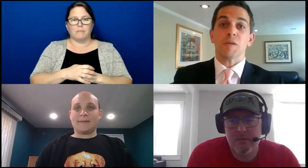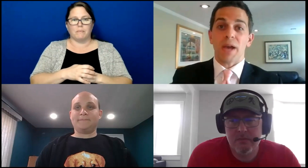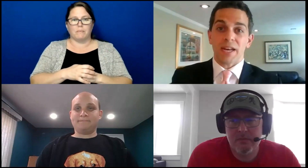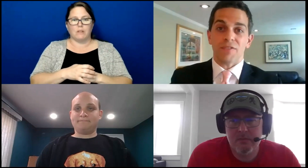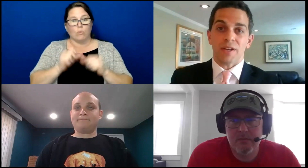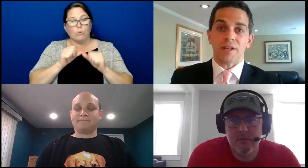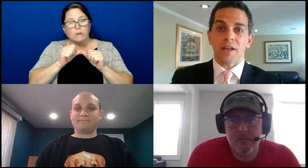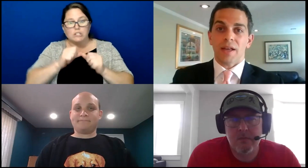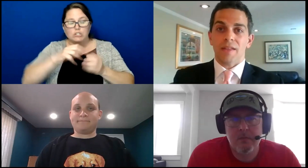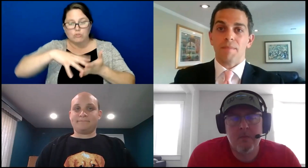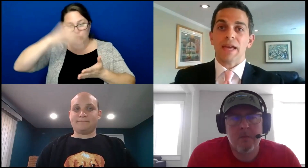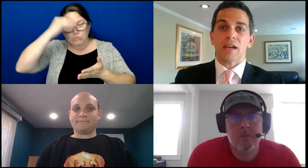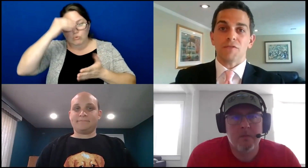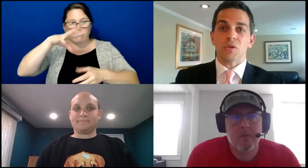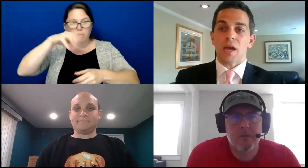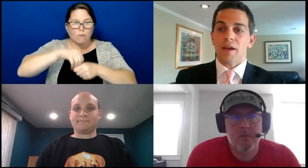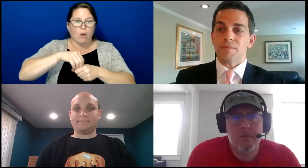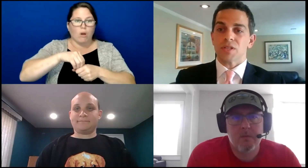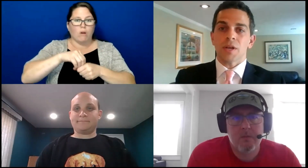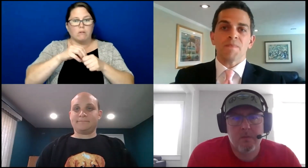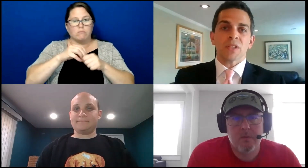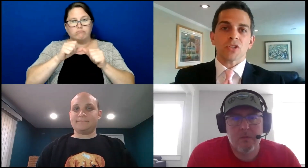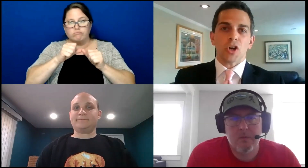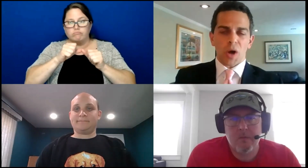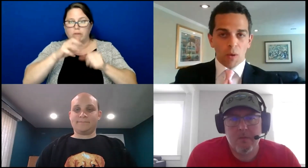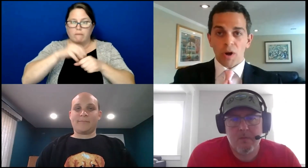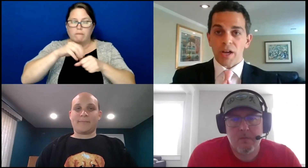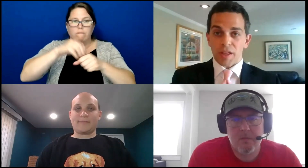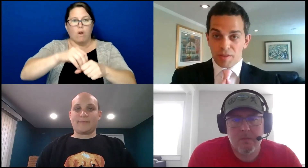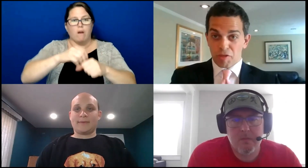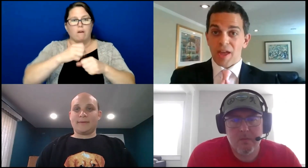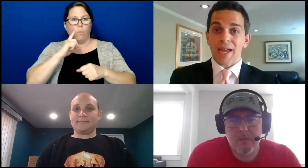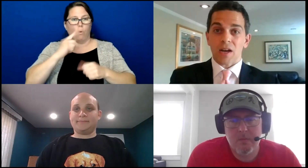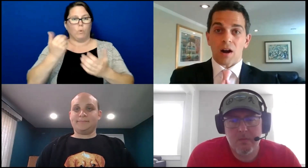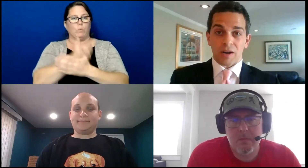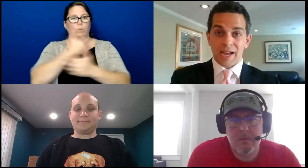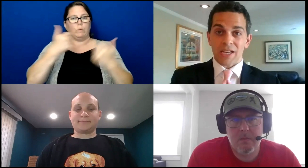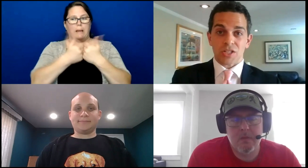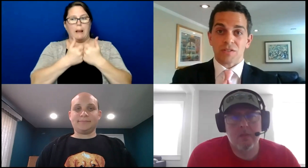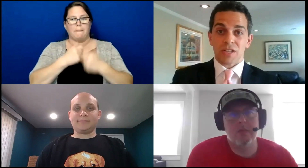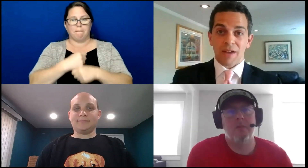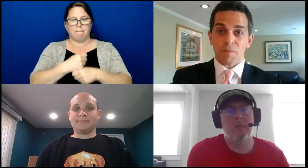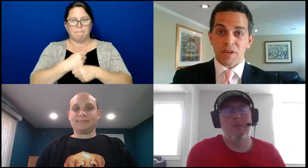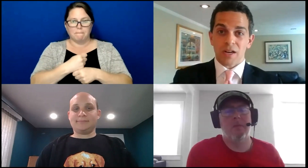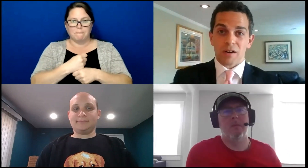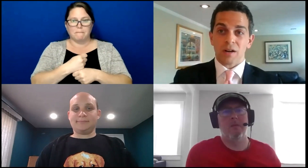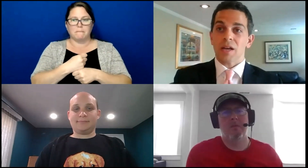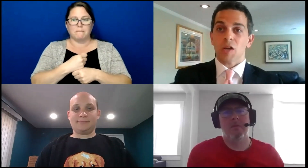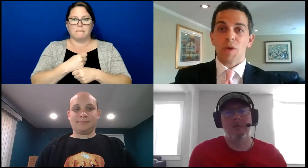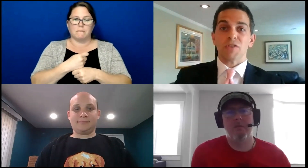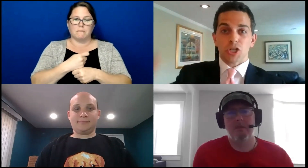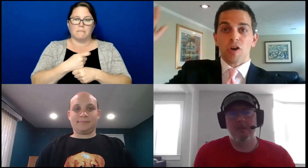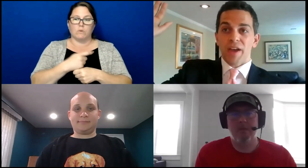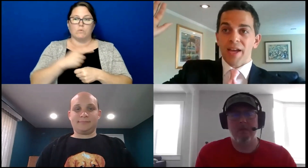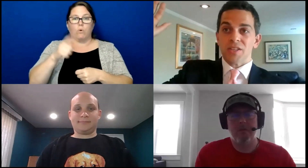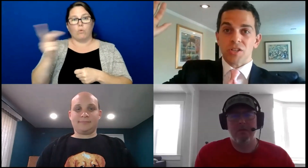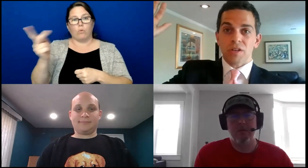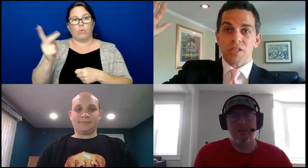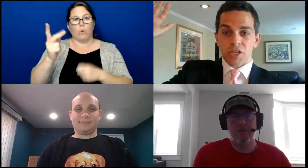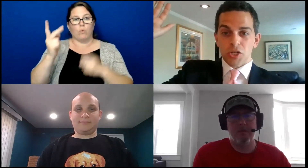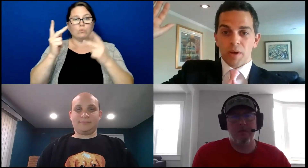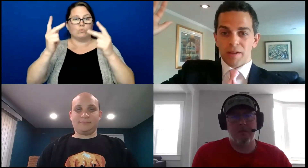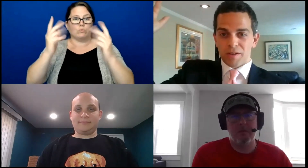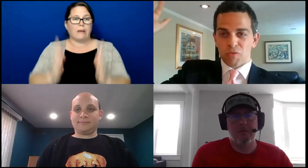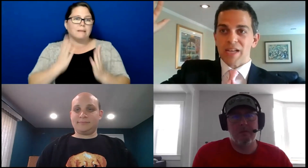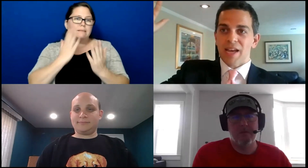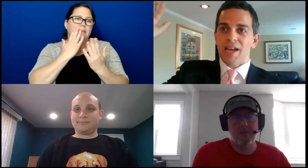and participate even in the making of new games. So I want to thank our guests today for being here. Can we have a show of hands,